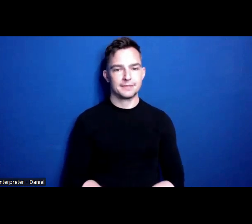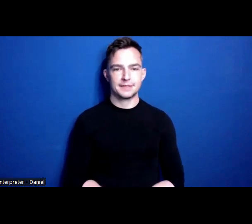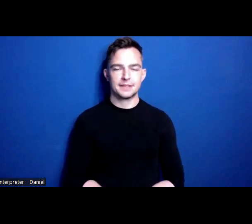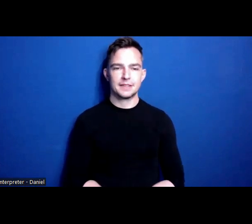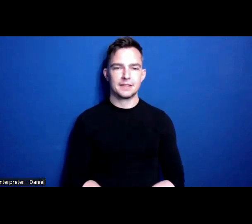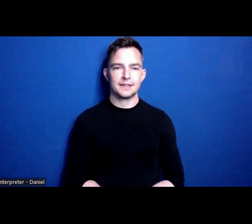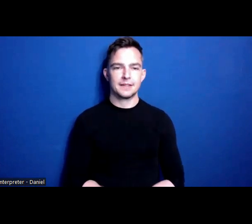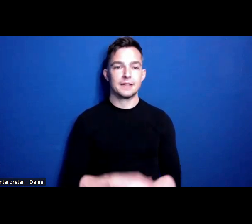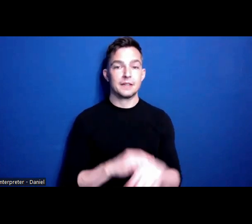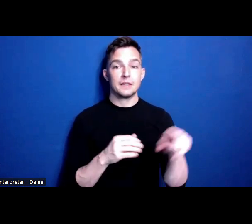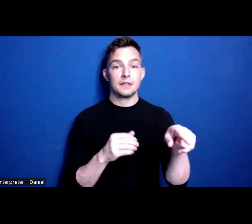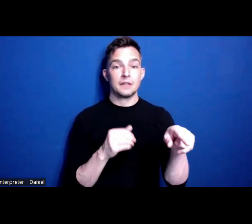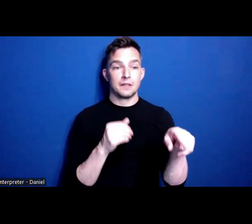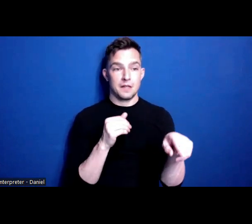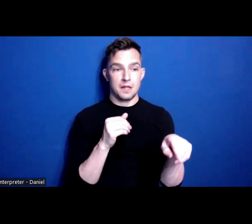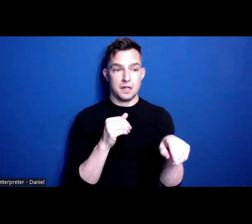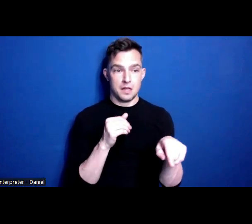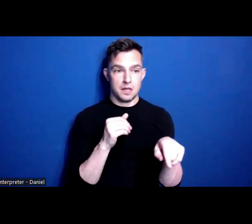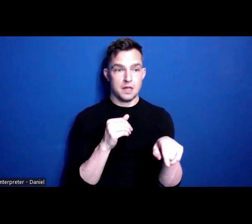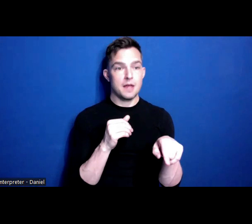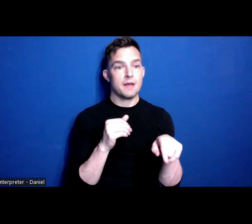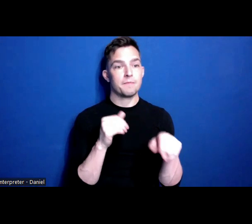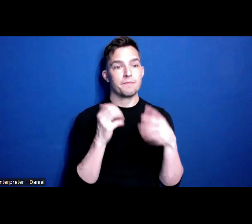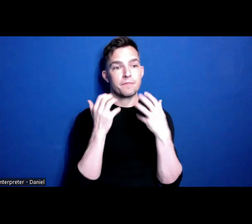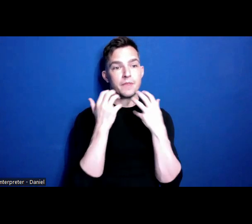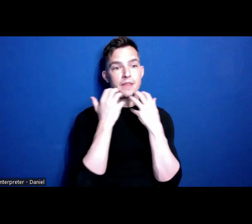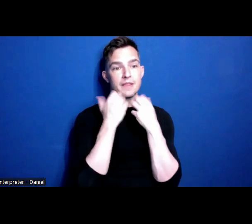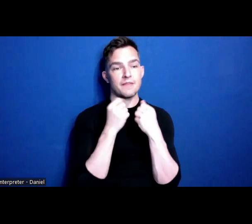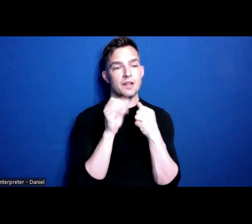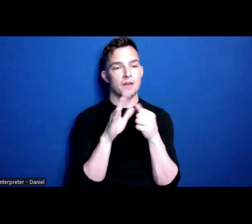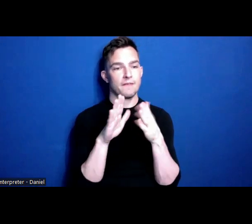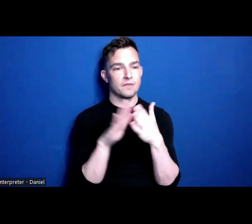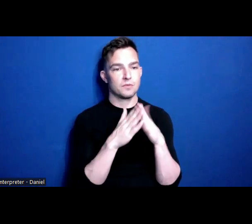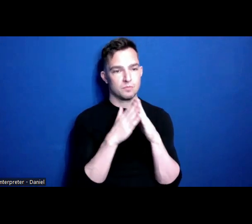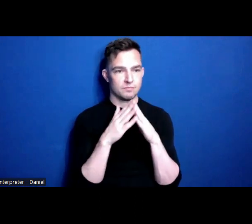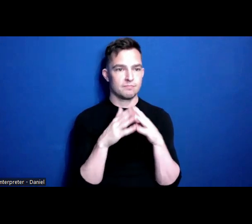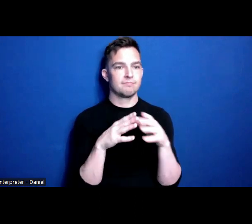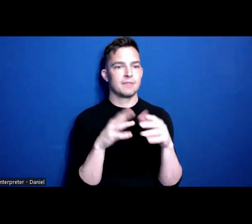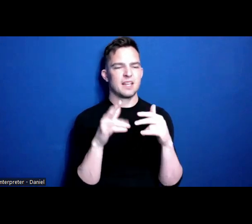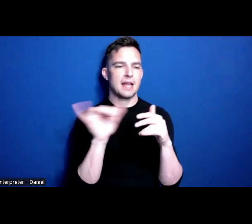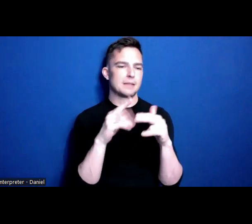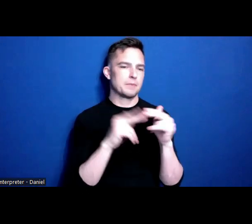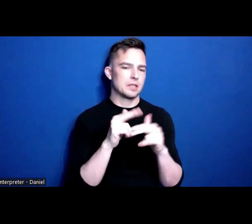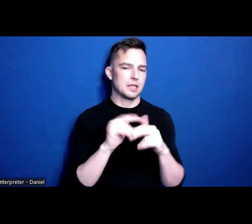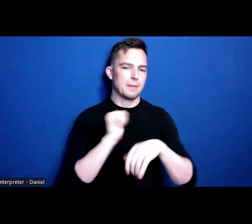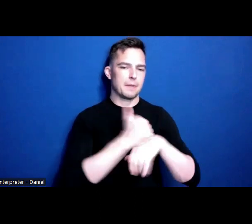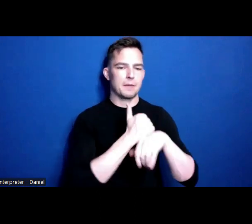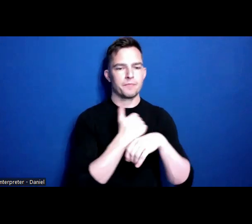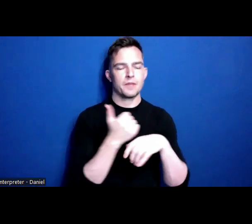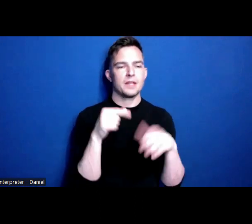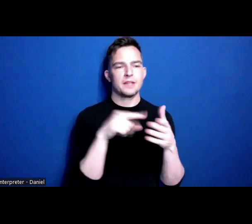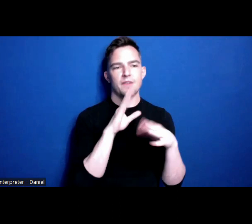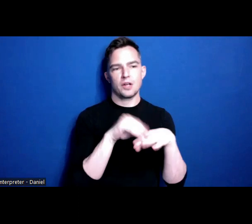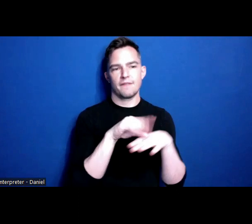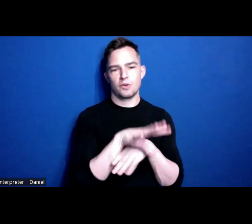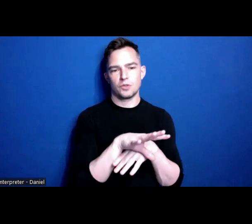And the value that community behavioral health clinics as a building block for 988 is very influential.